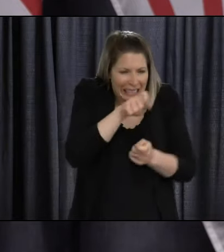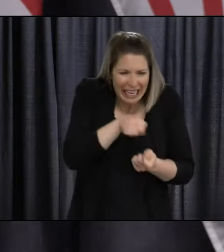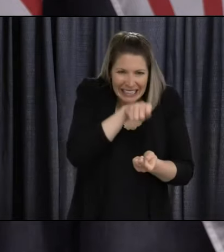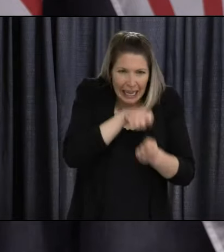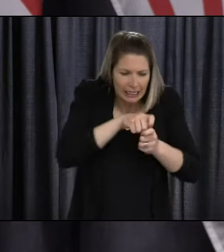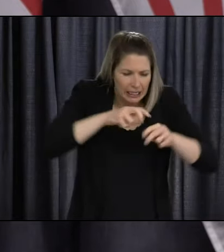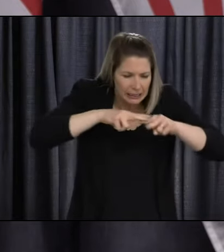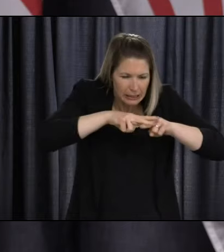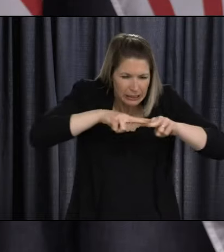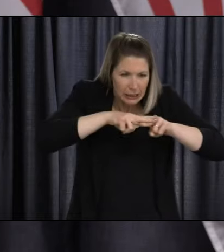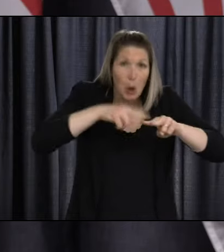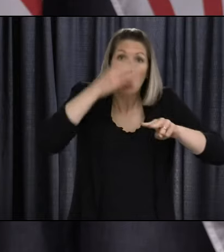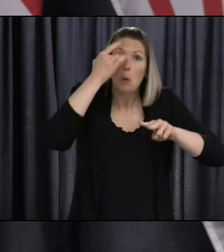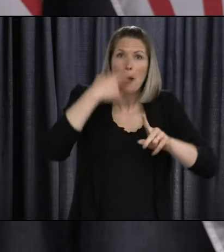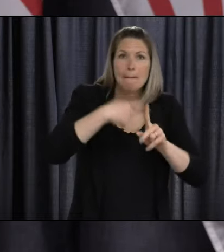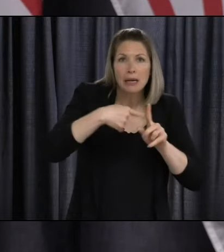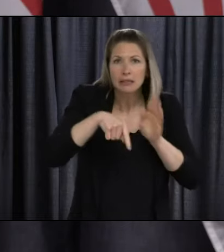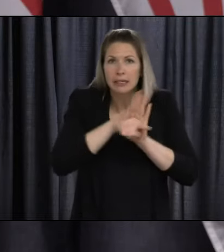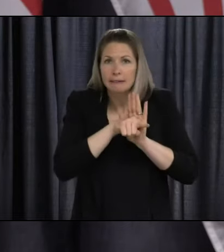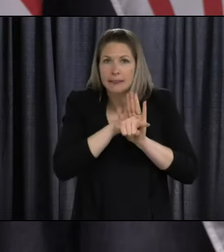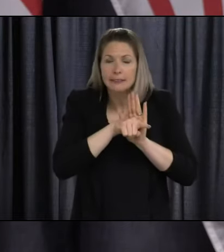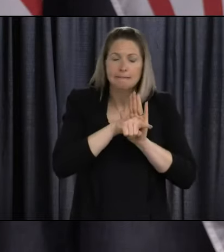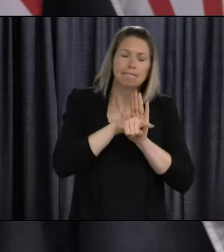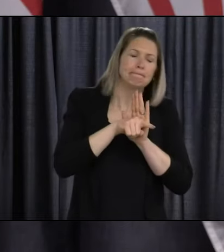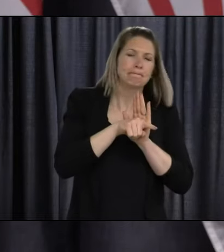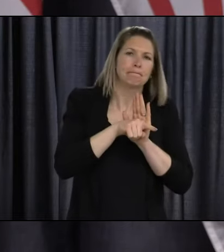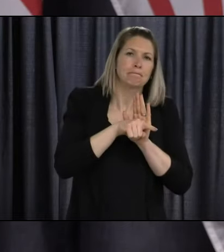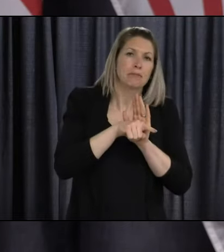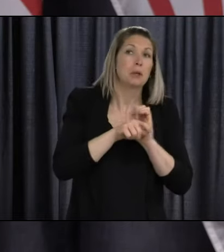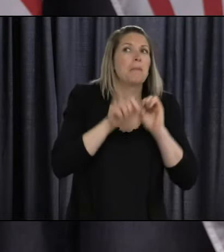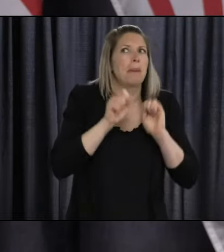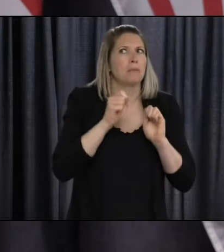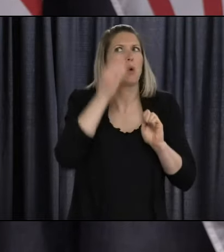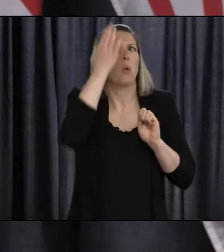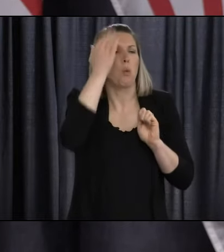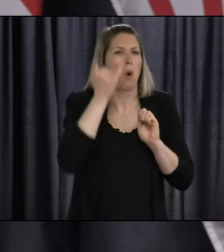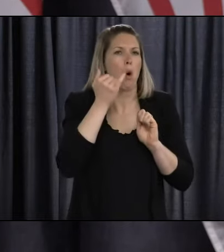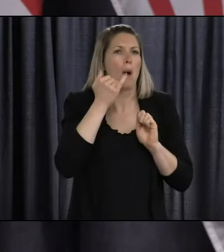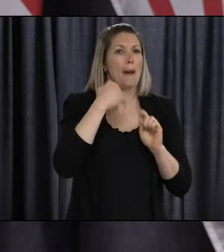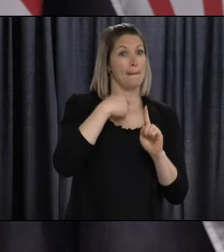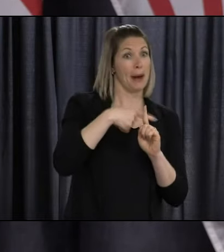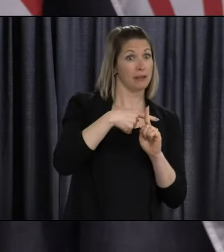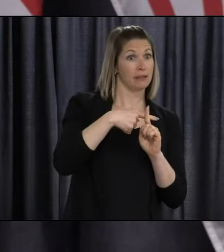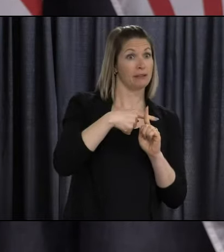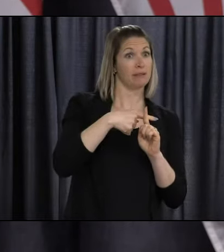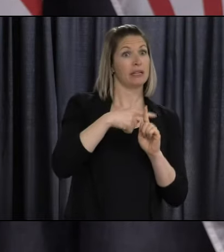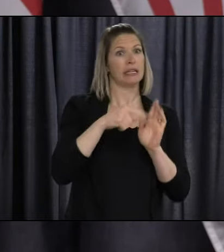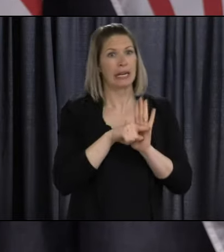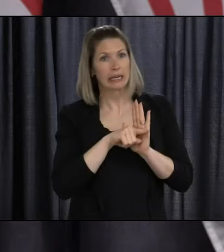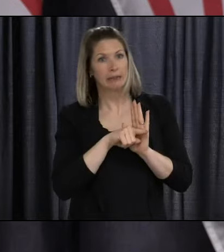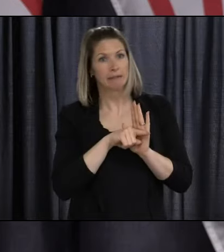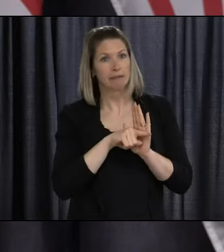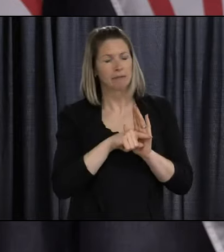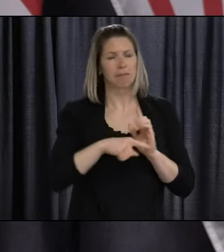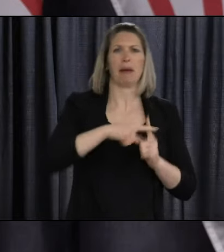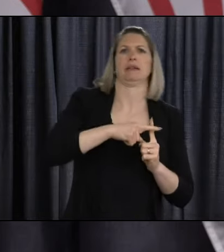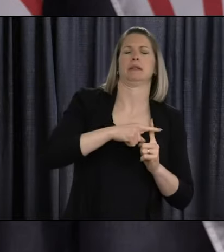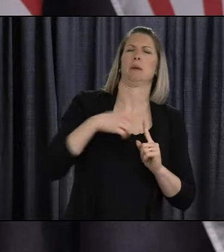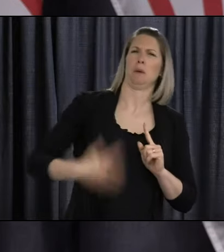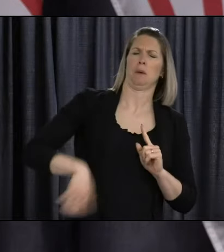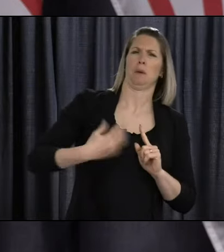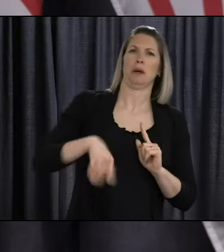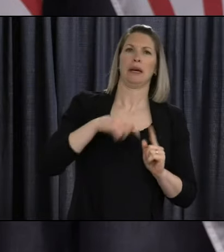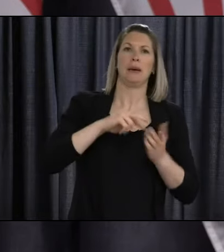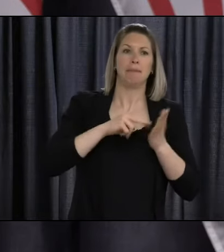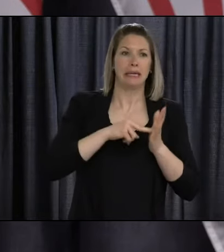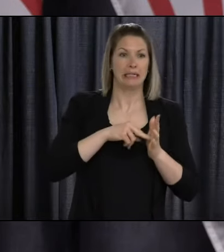again, as I say, I can't speak to the details of an individual patient, but that's certainly something we see with these types of tests. So it doesn't mean that the